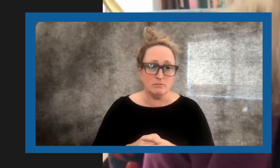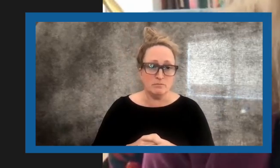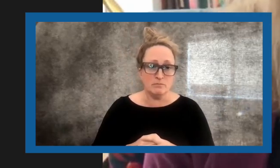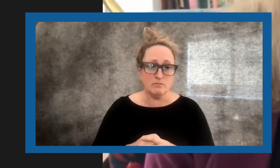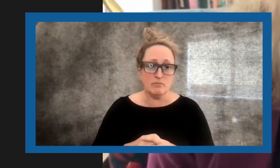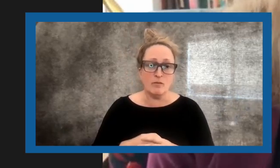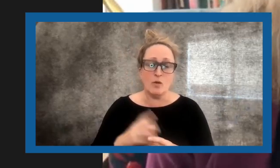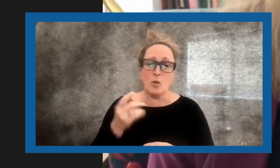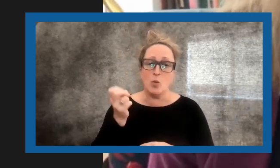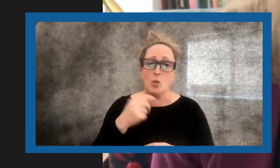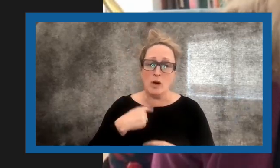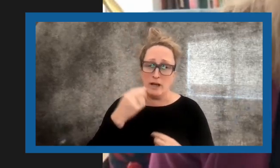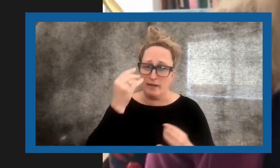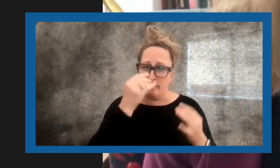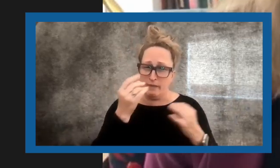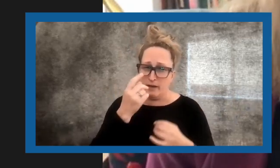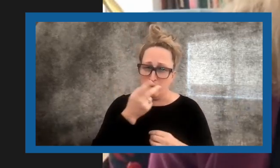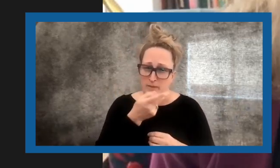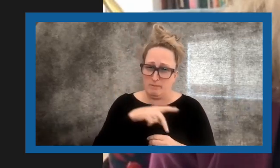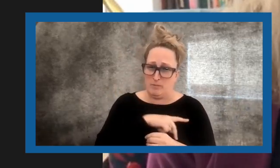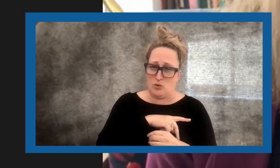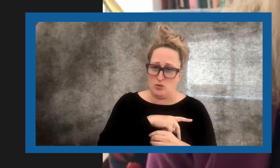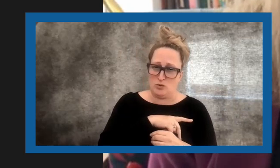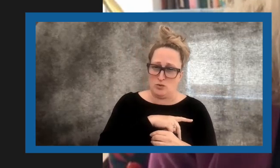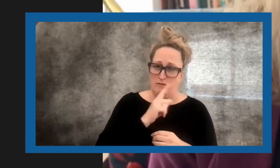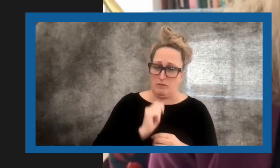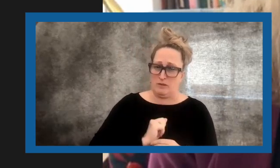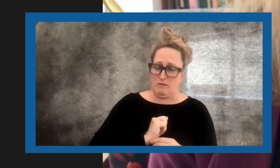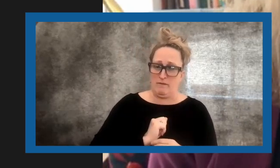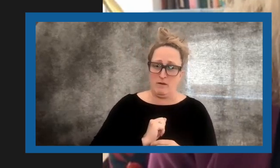when I think about the case just on a personal level, I think about